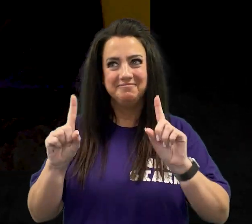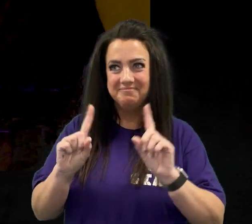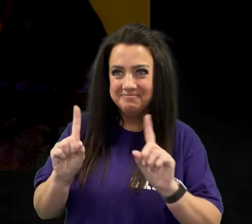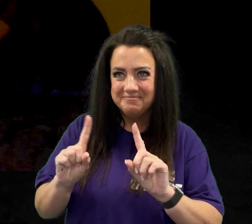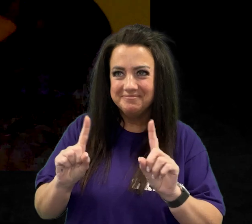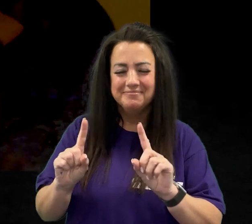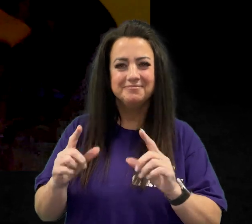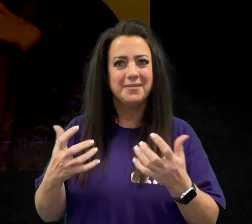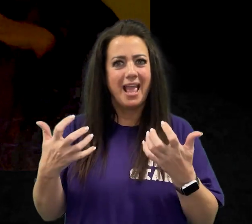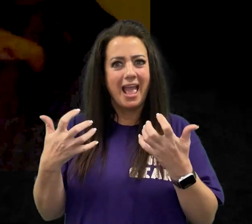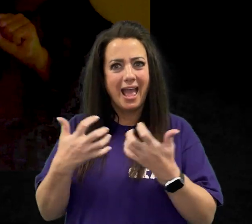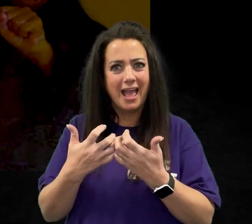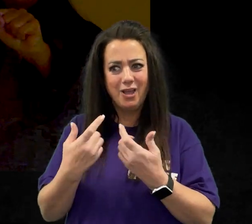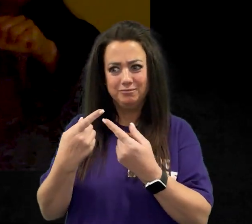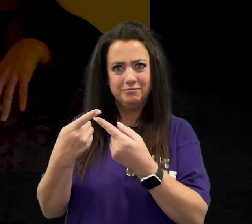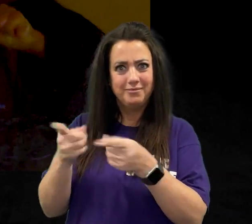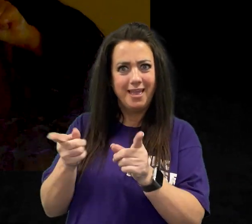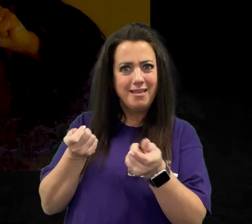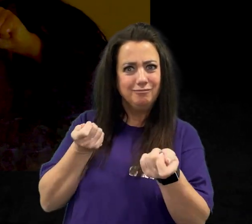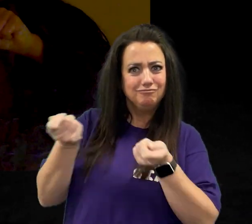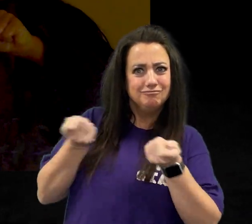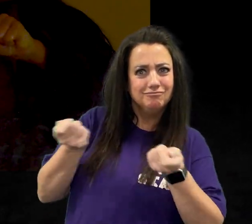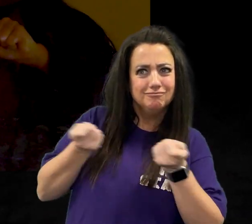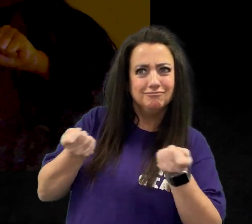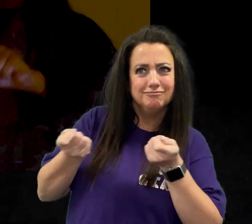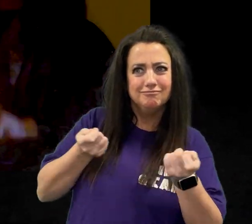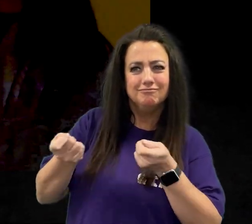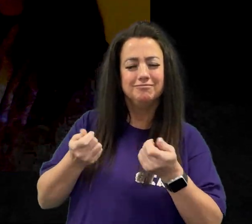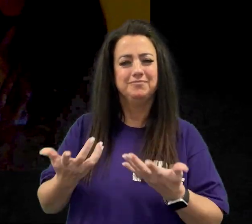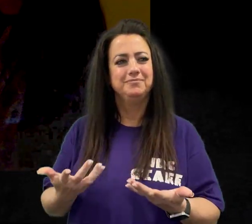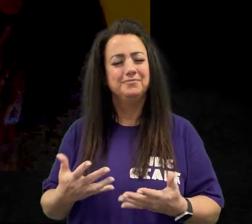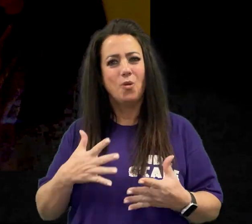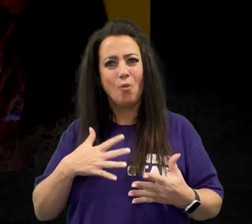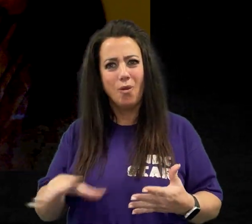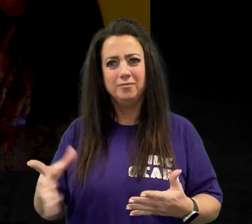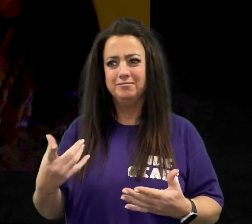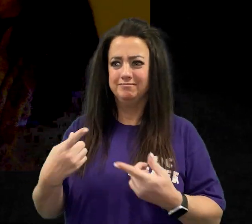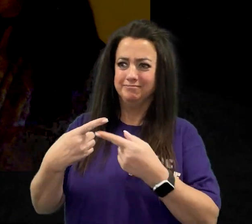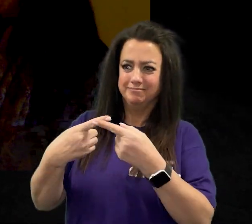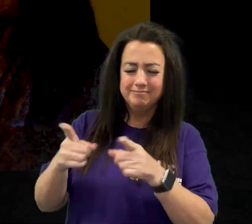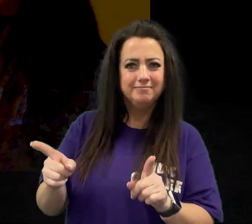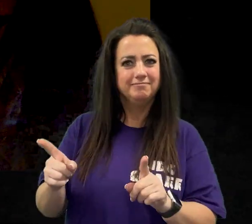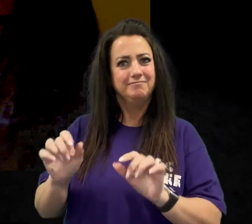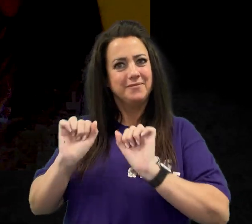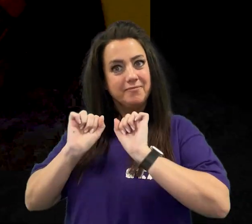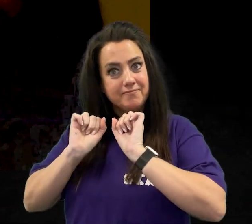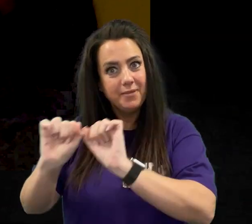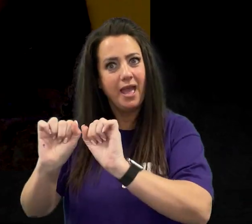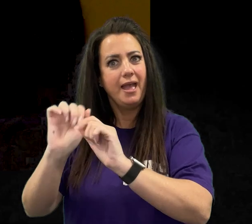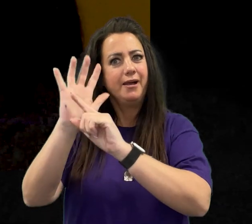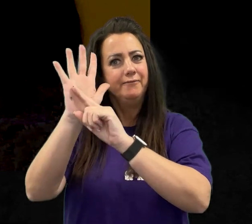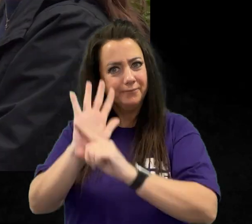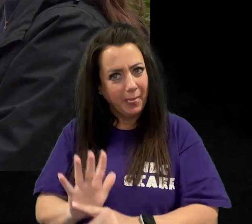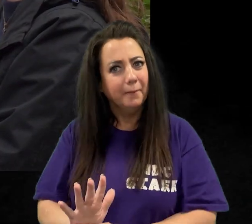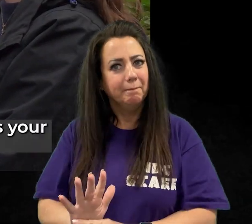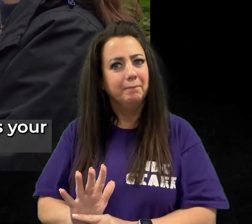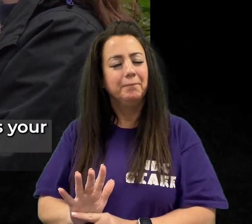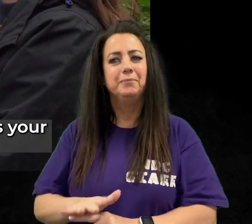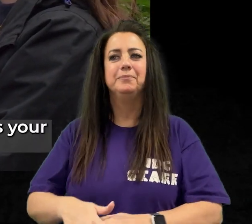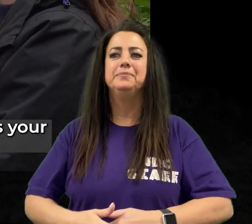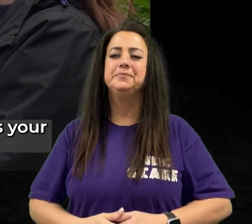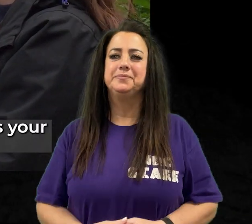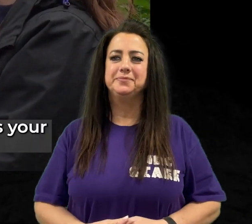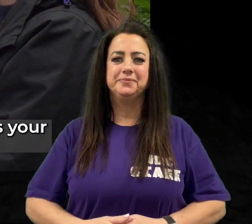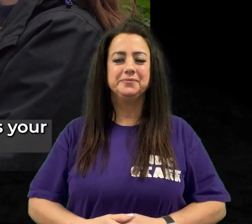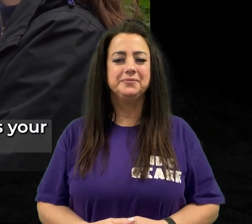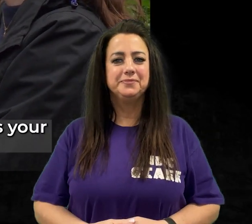was how much they were in charge. And I wanted them to be, and I said, you know, this is your film. Chloe